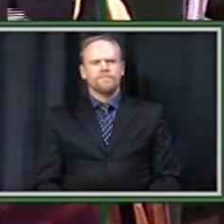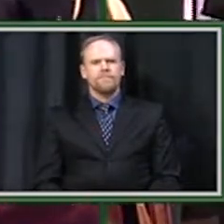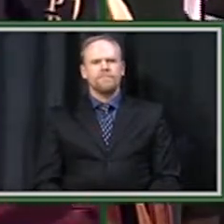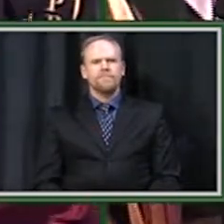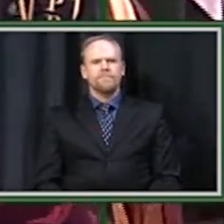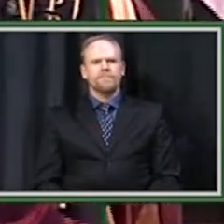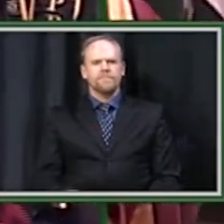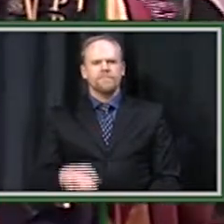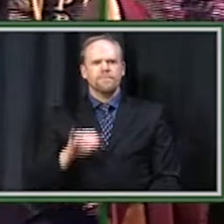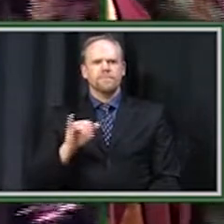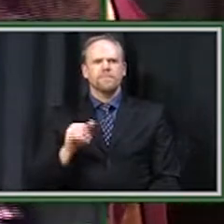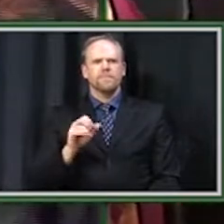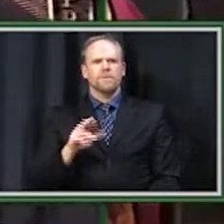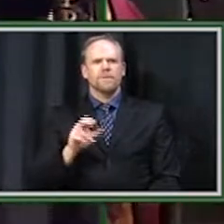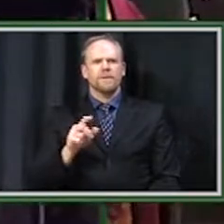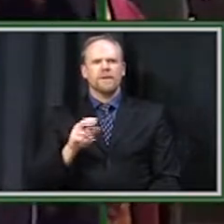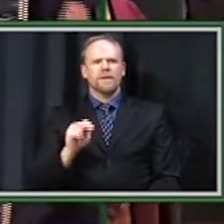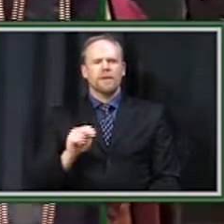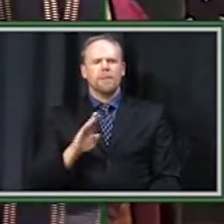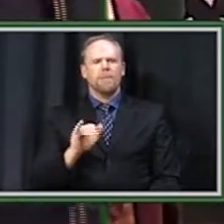Jordan Bidlack.